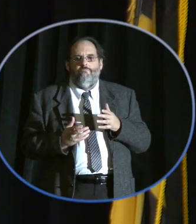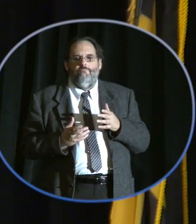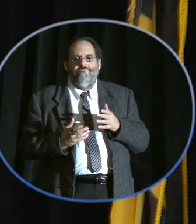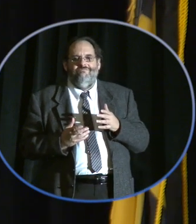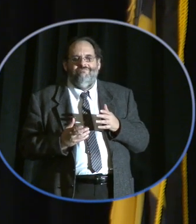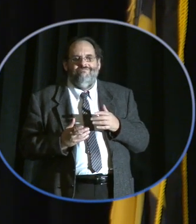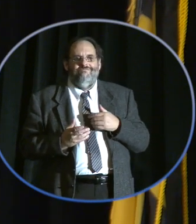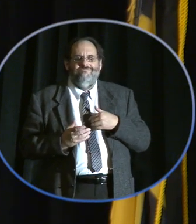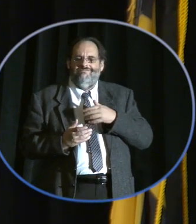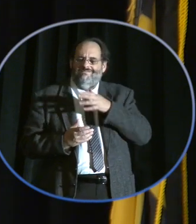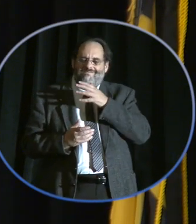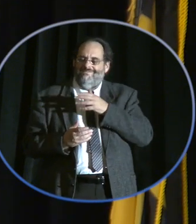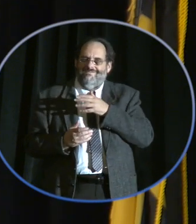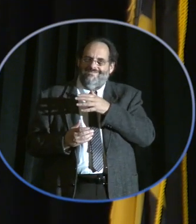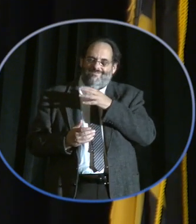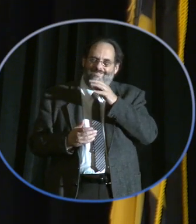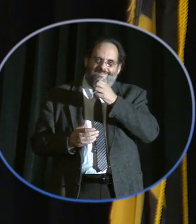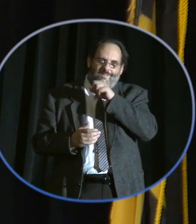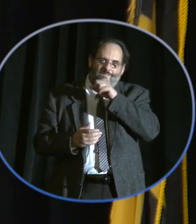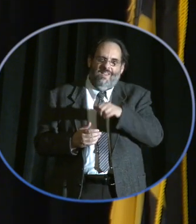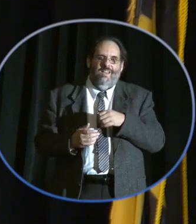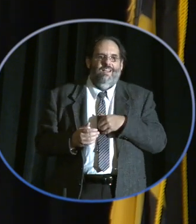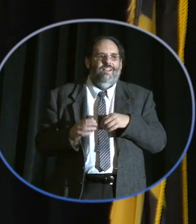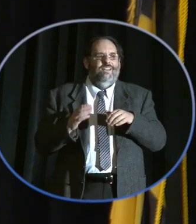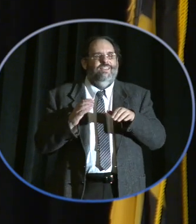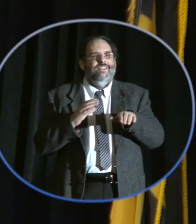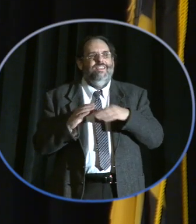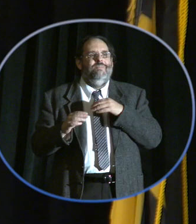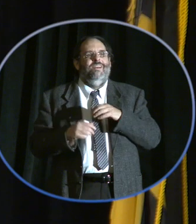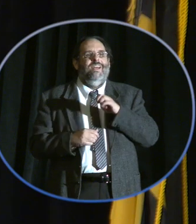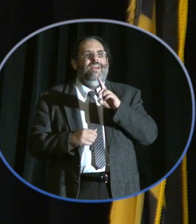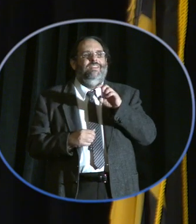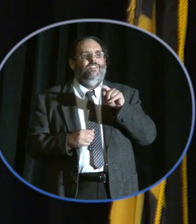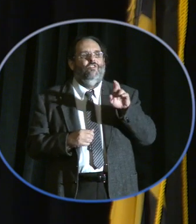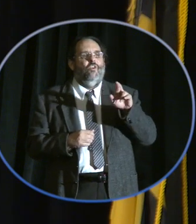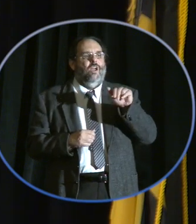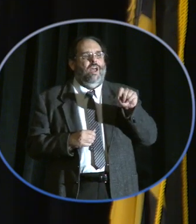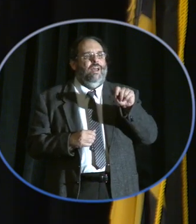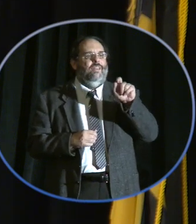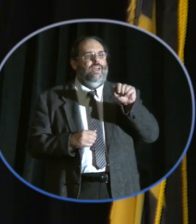She's gonna love me for this. Email editor at afro.com